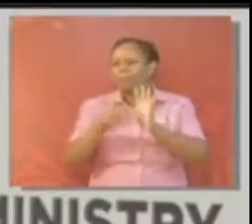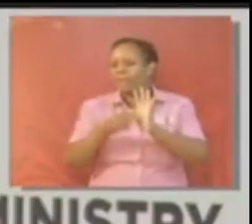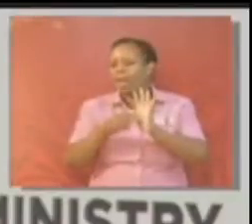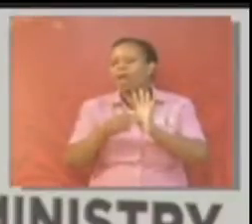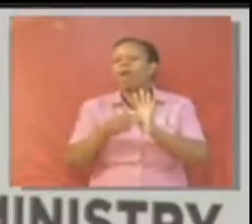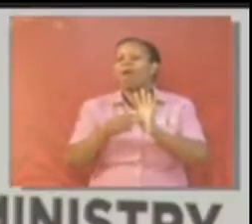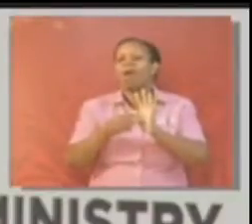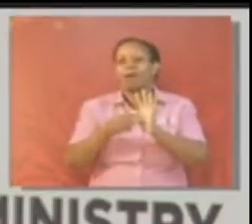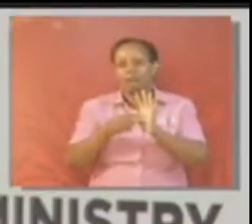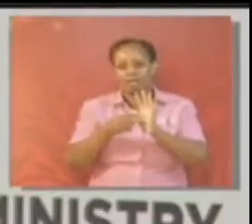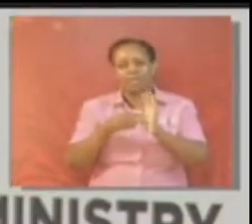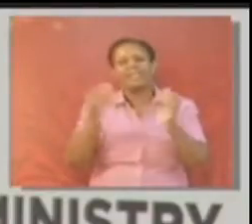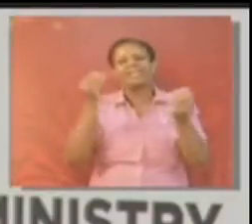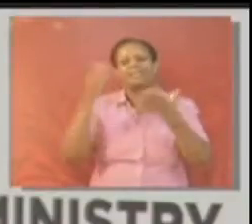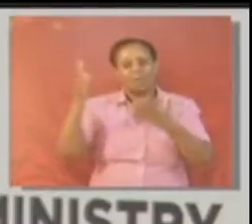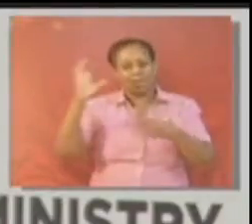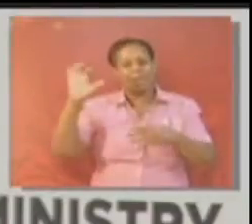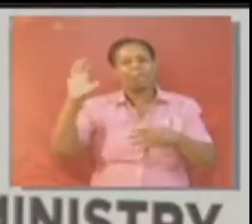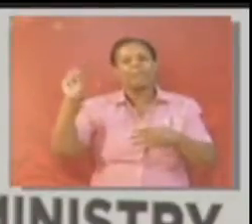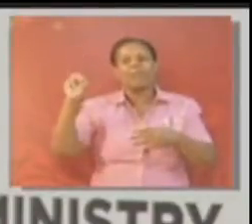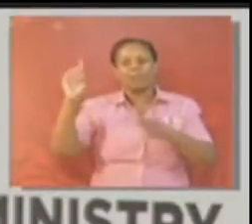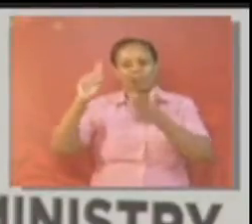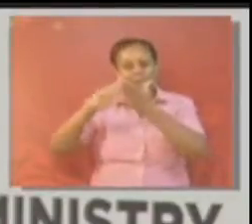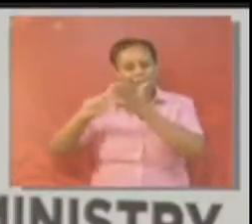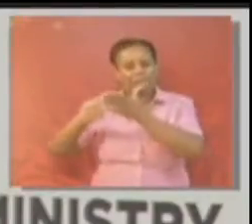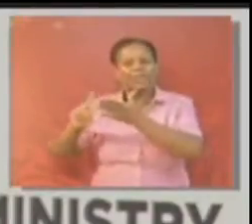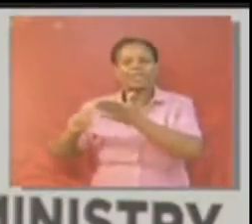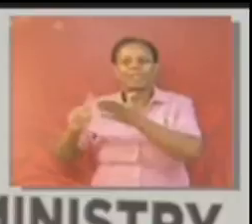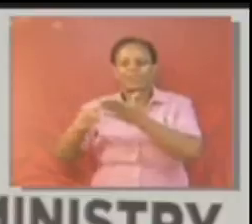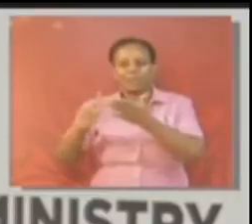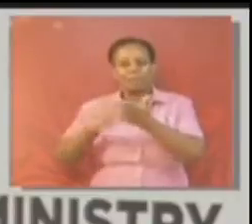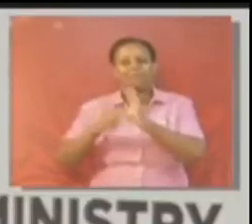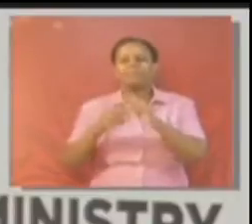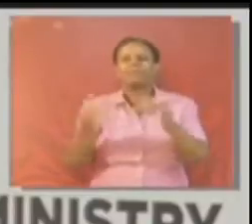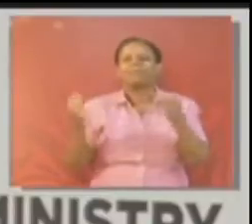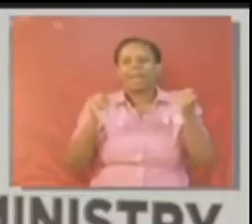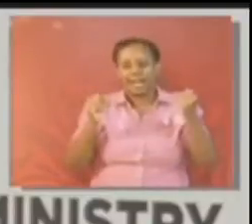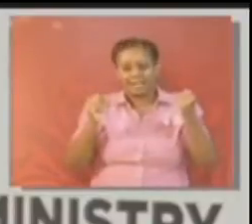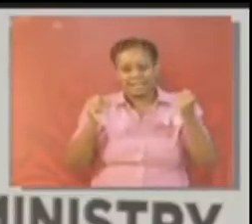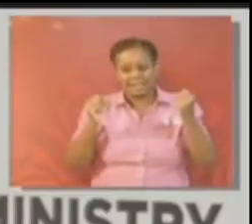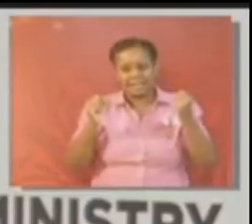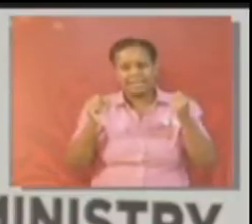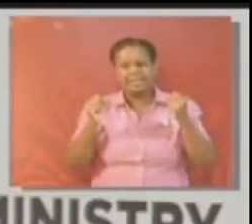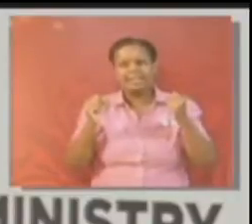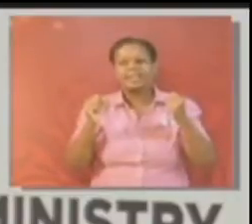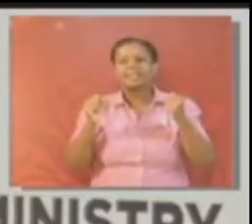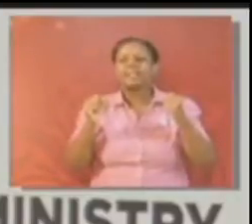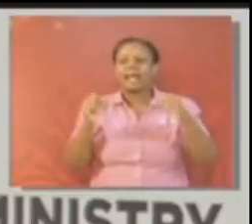course quarantine and isolate yourself as quickly as you can. With regards to young persons, again,